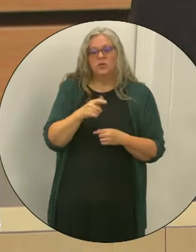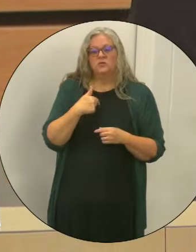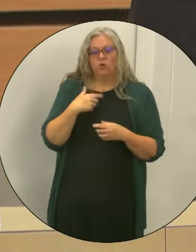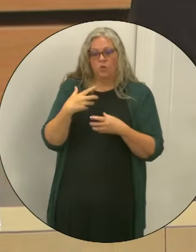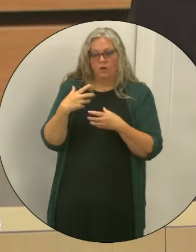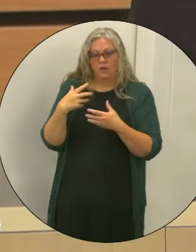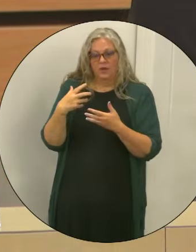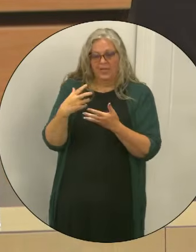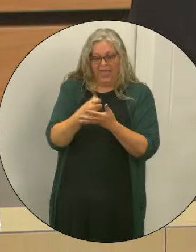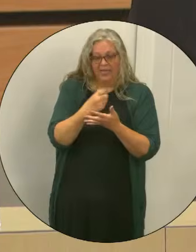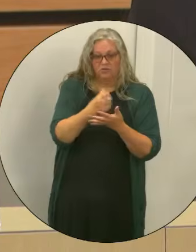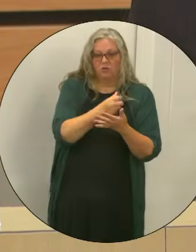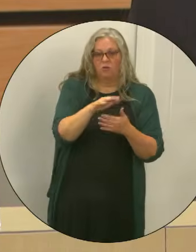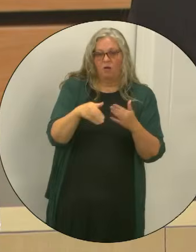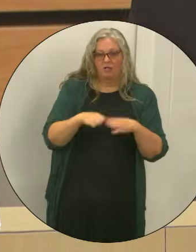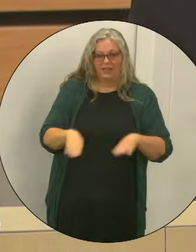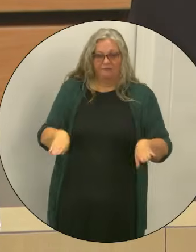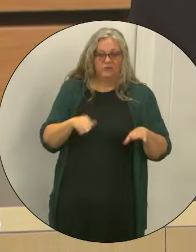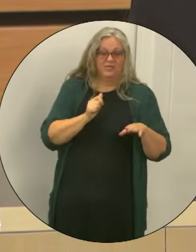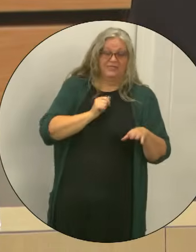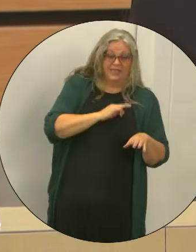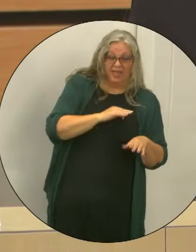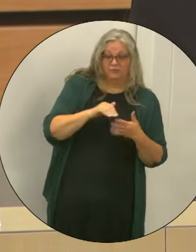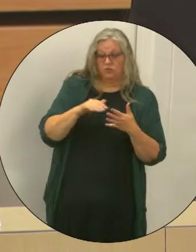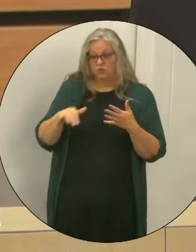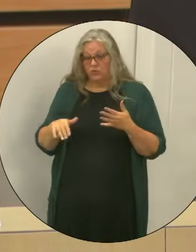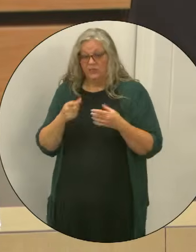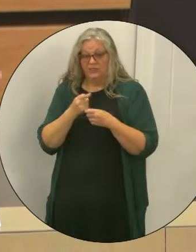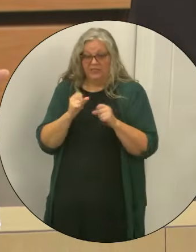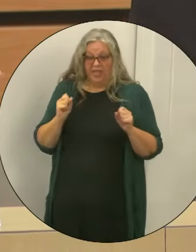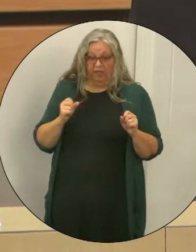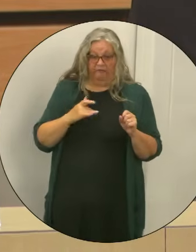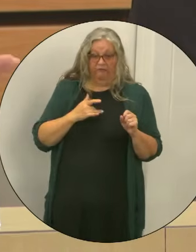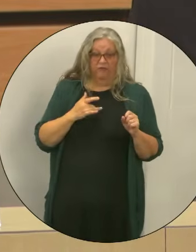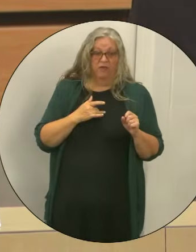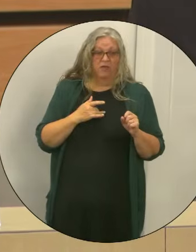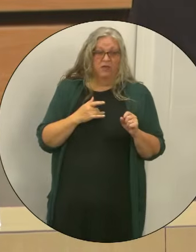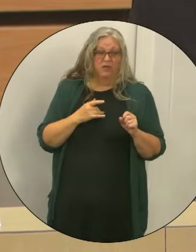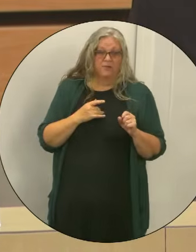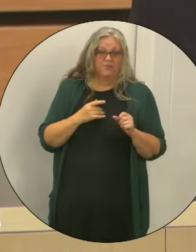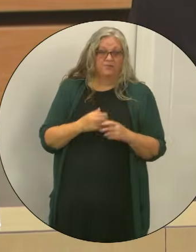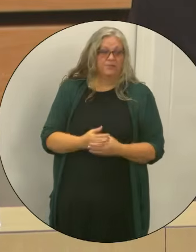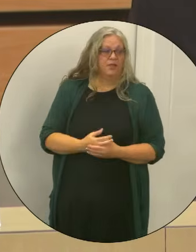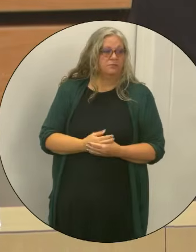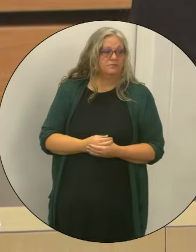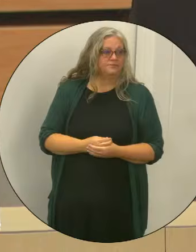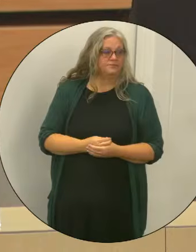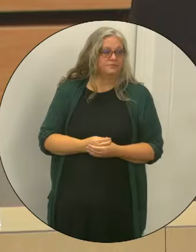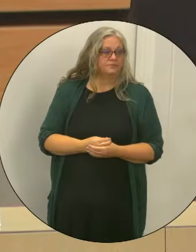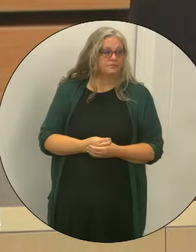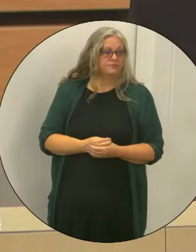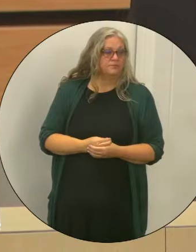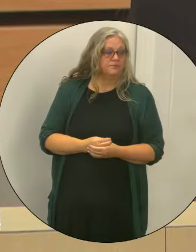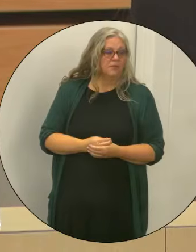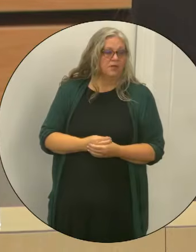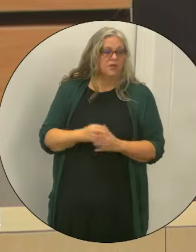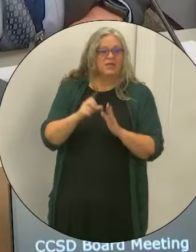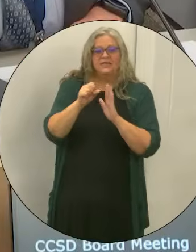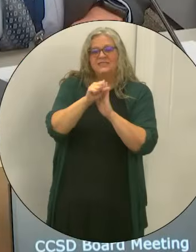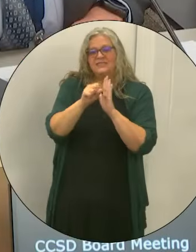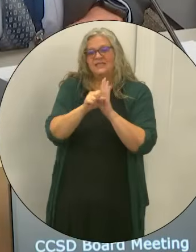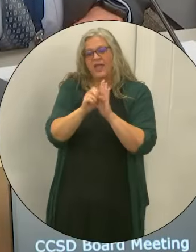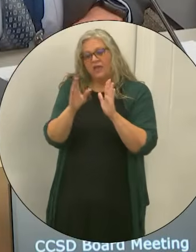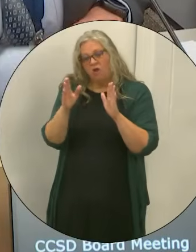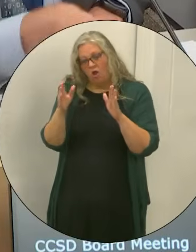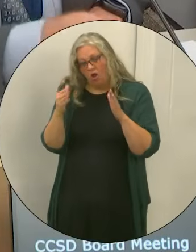staff feeling safe, our students feeling safe, and that's something that the state doesn't do with students. The state does offer that,